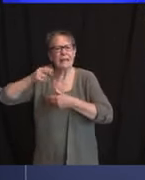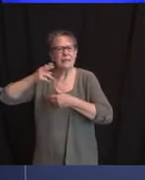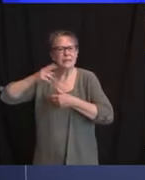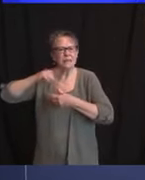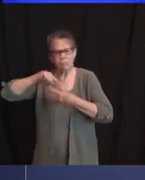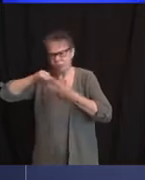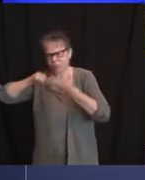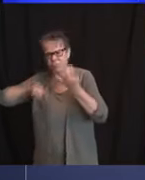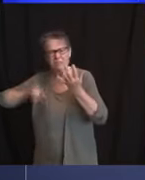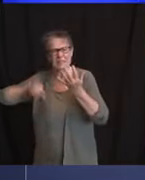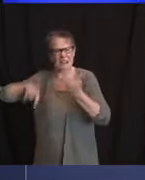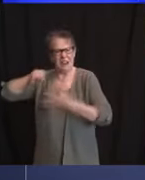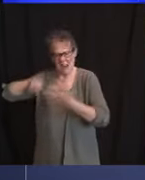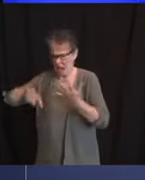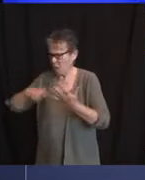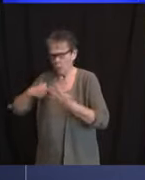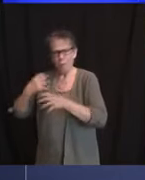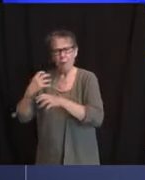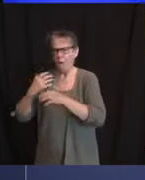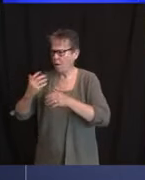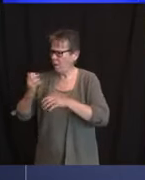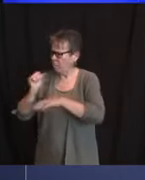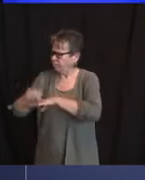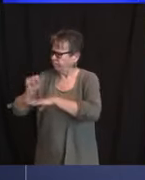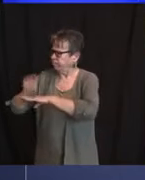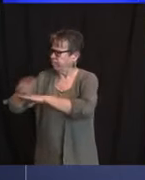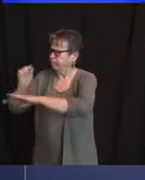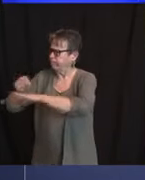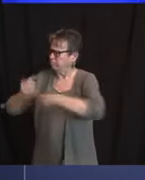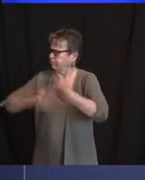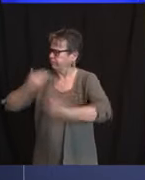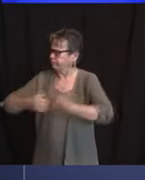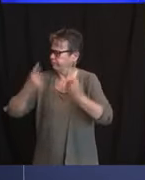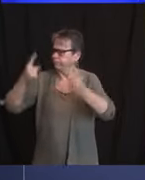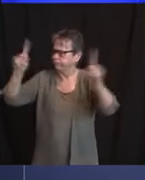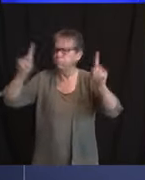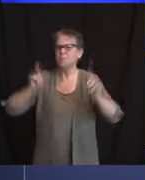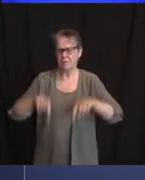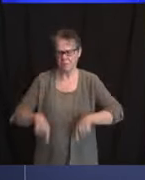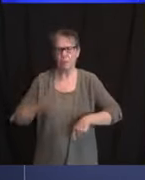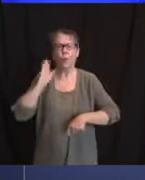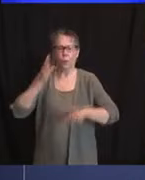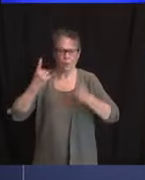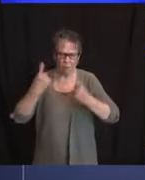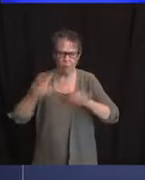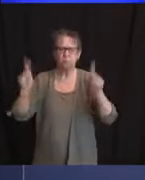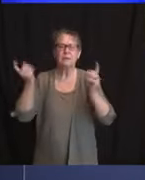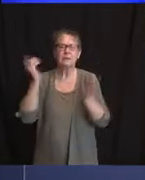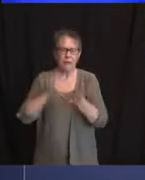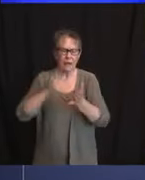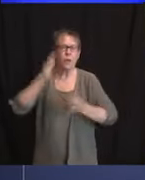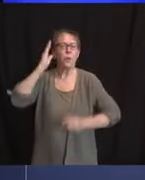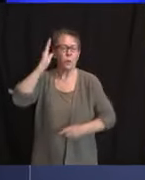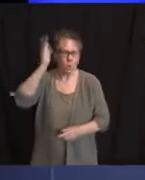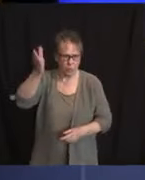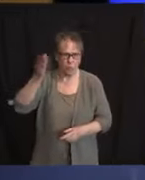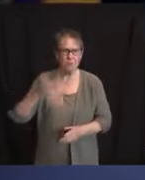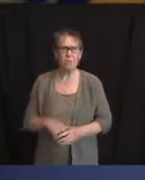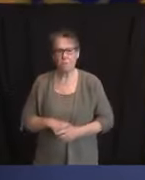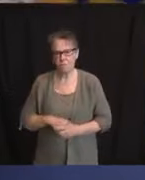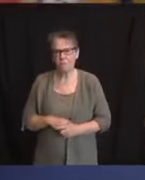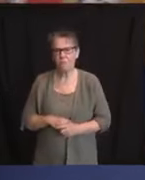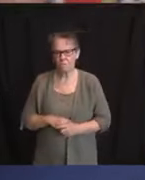make it shine brighter than the brightest sun we've ever seen. Thank you for your leadership, and thank you for your invitation to be here with you today. Senator, thank you